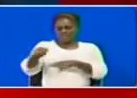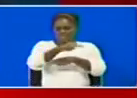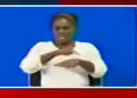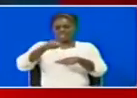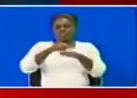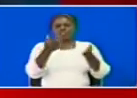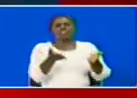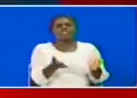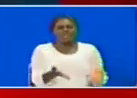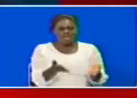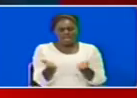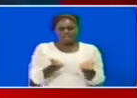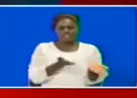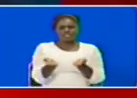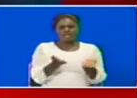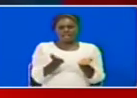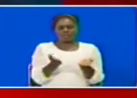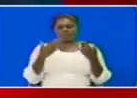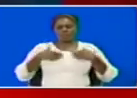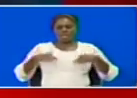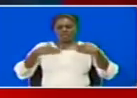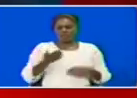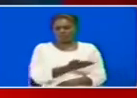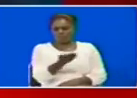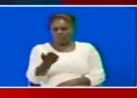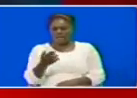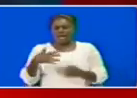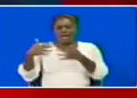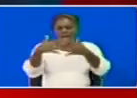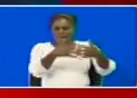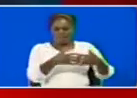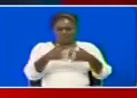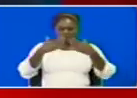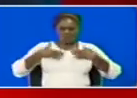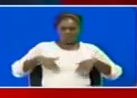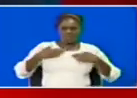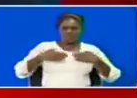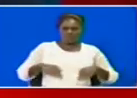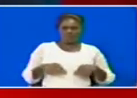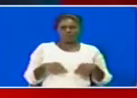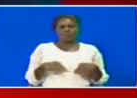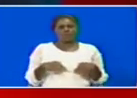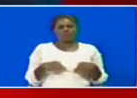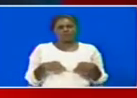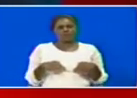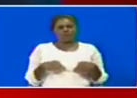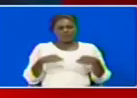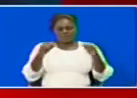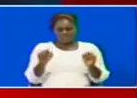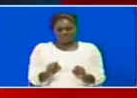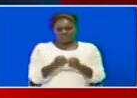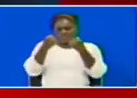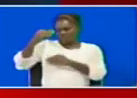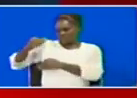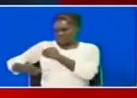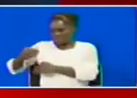exists to serve its citizens Americans want great schools for their children safe neighborhoods